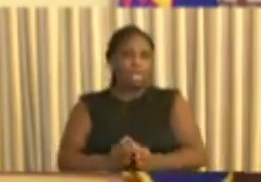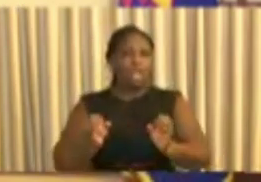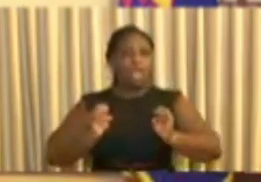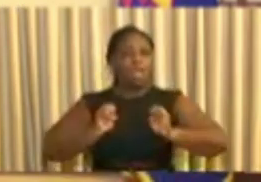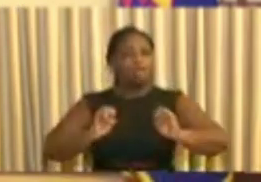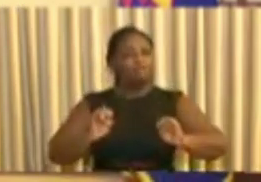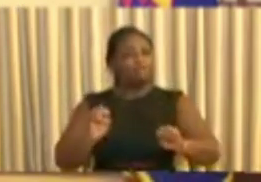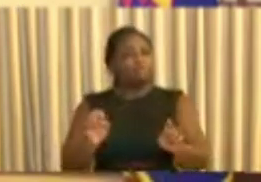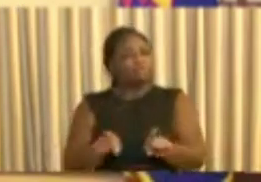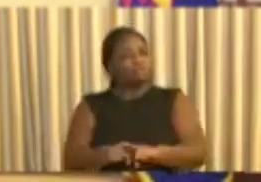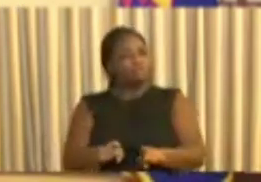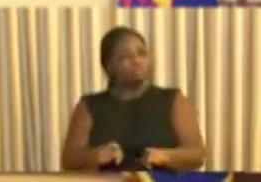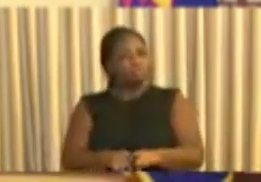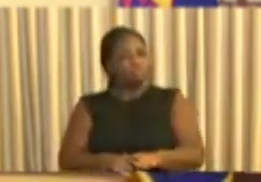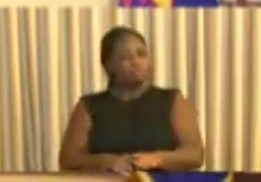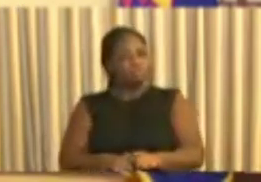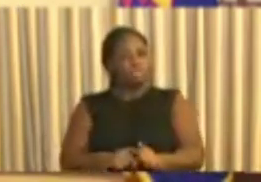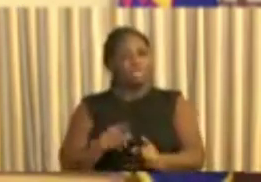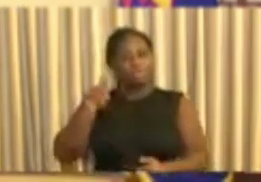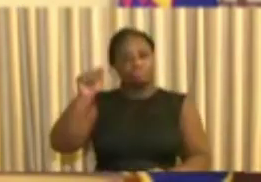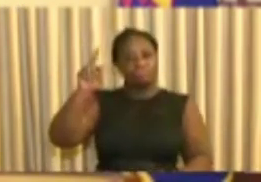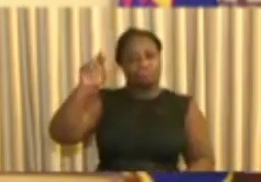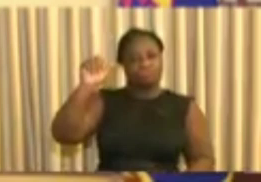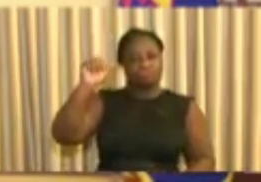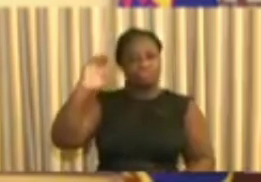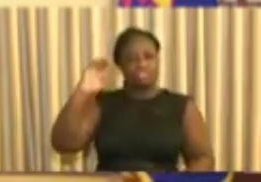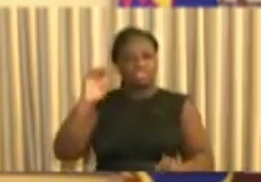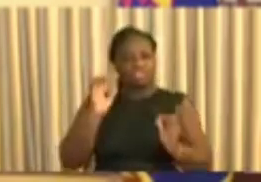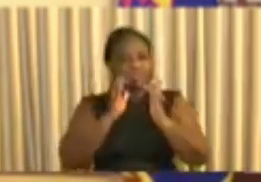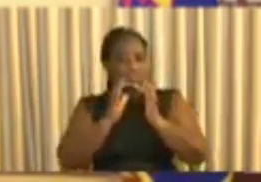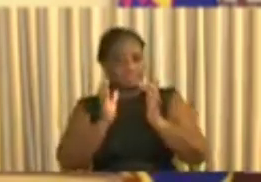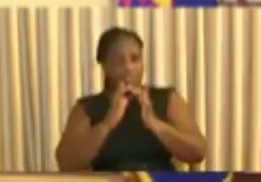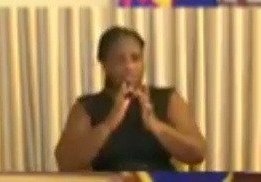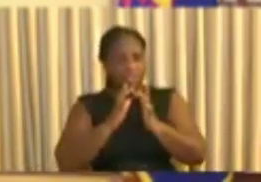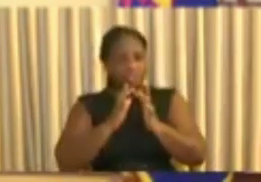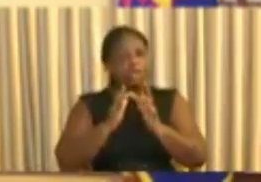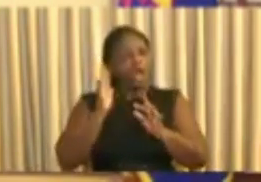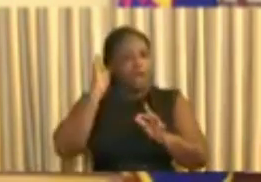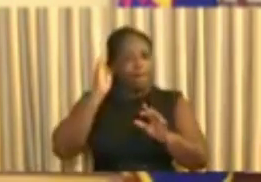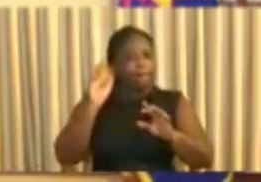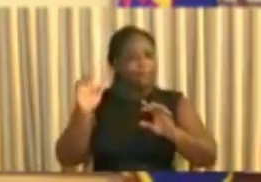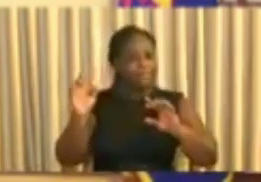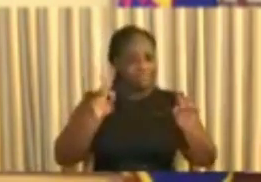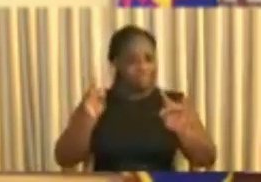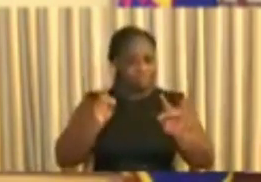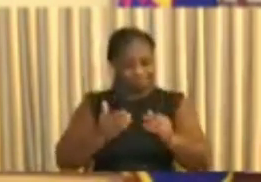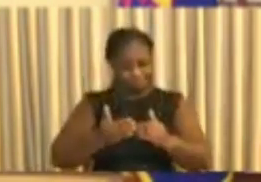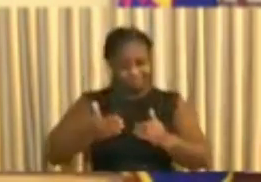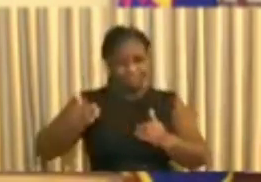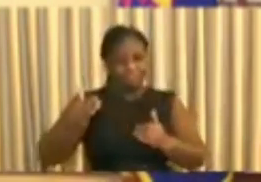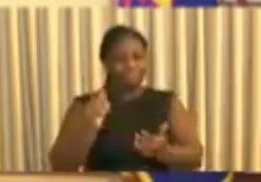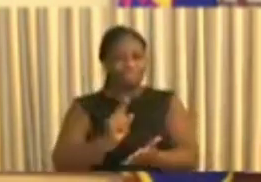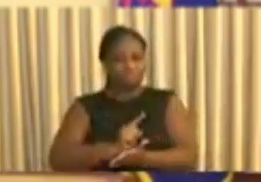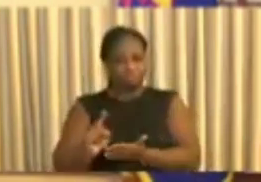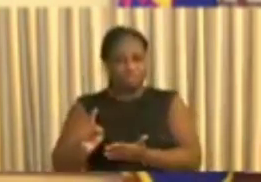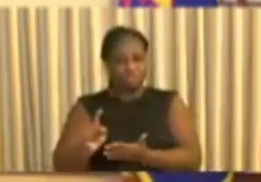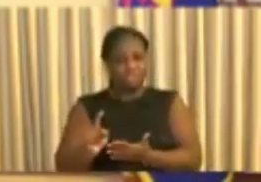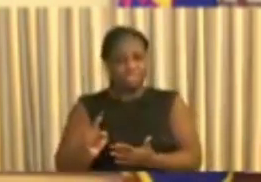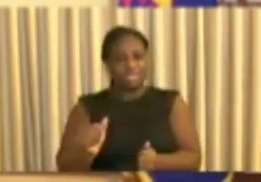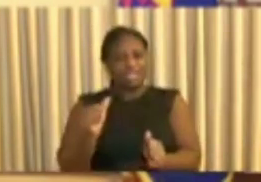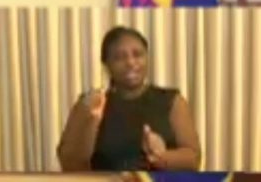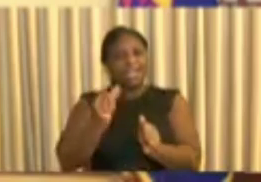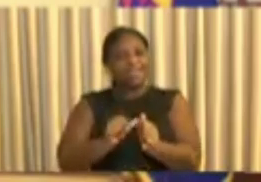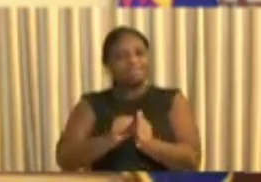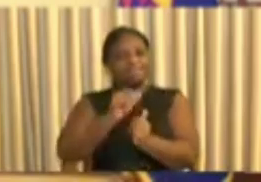Efforts also at contact tracing have been ramped up over the course of the past week. Indeed, for